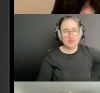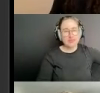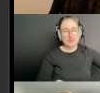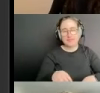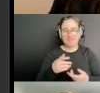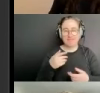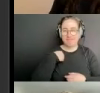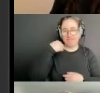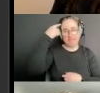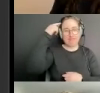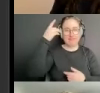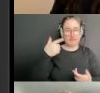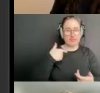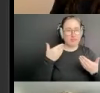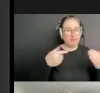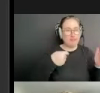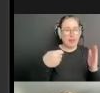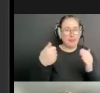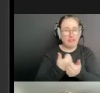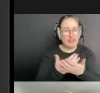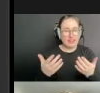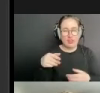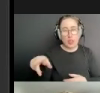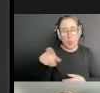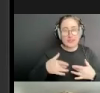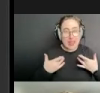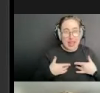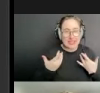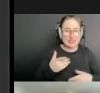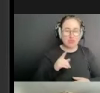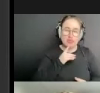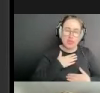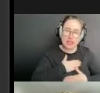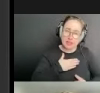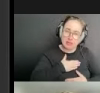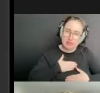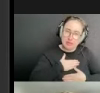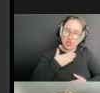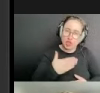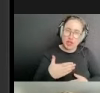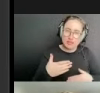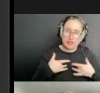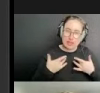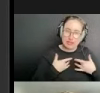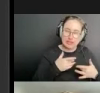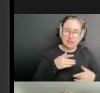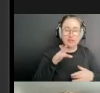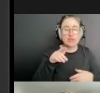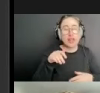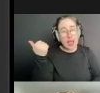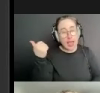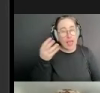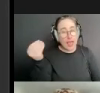heart to just film everything because these events were really, really good events. The other thing too, there is a lot